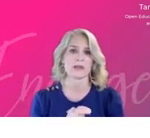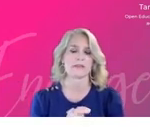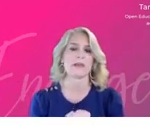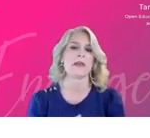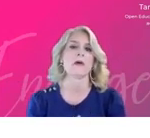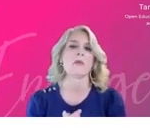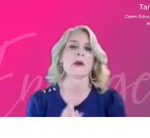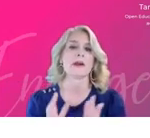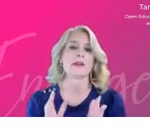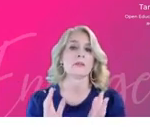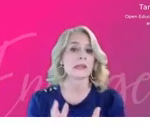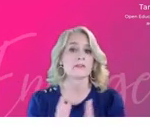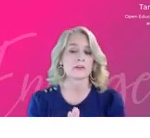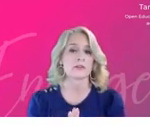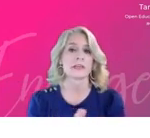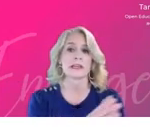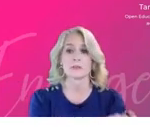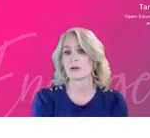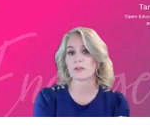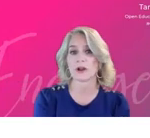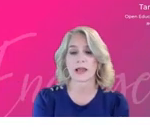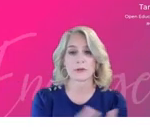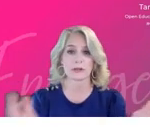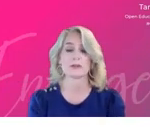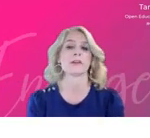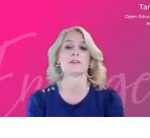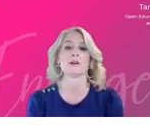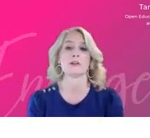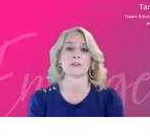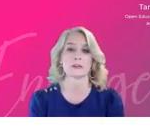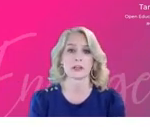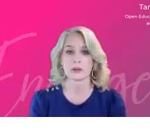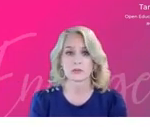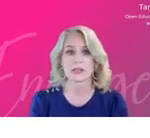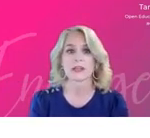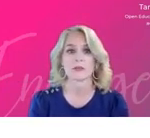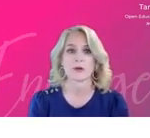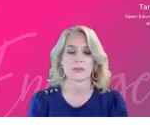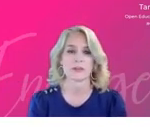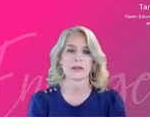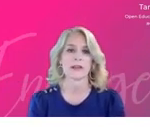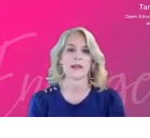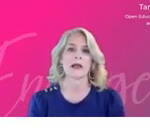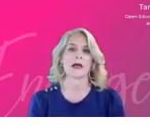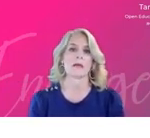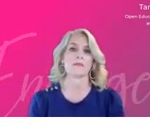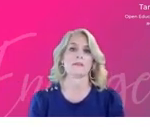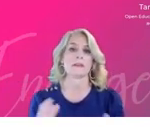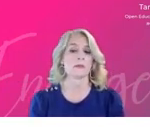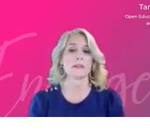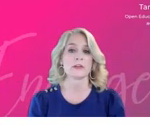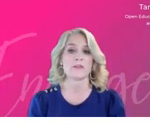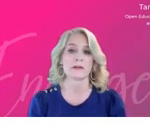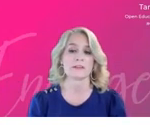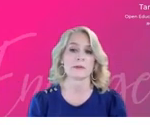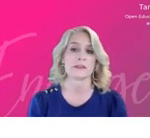came up with. Where you'll meet virtually, in person or hybrid. A learning circle certainly could be in person.